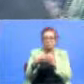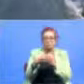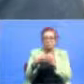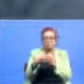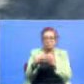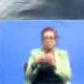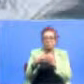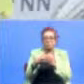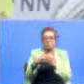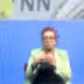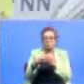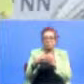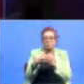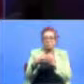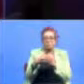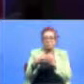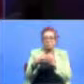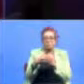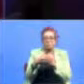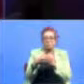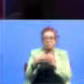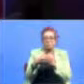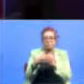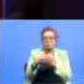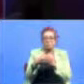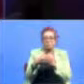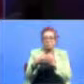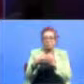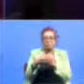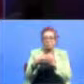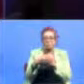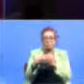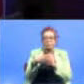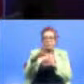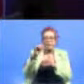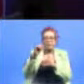bijna aangekomen. Atletico Madrid trained in Majadahonda.